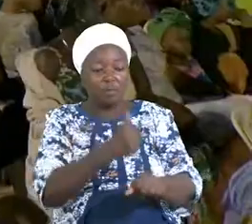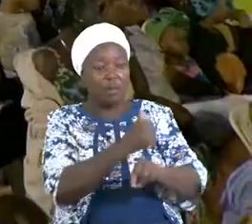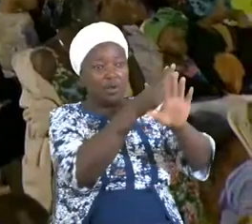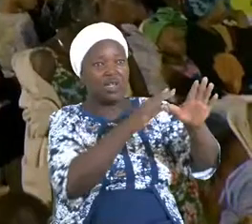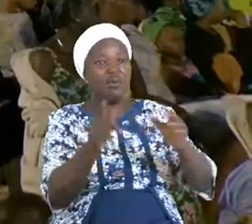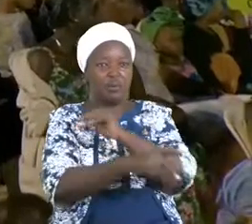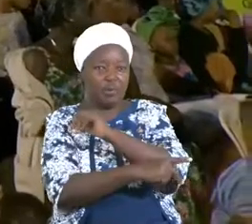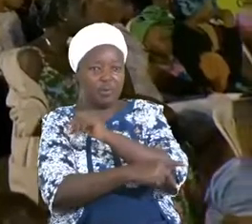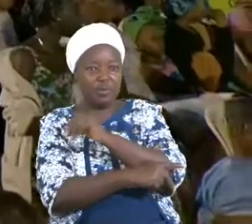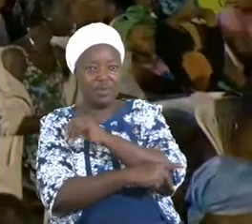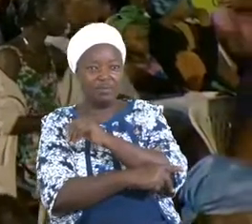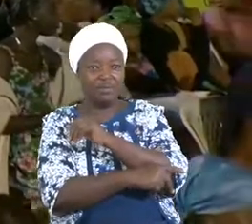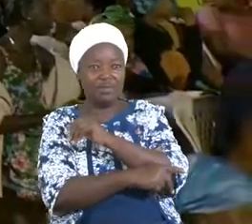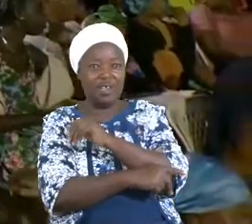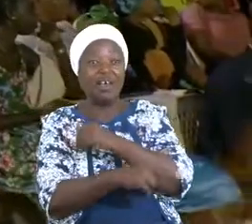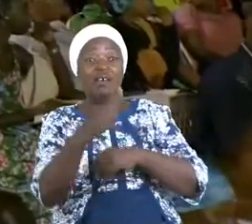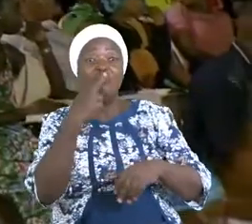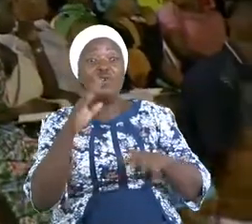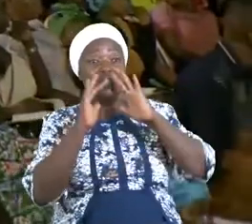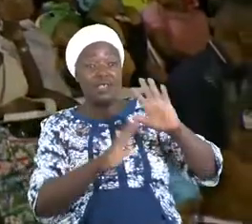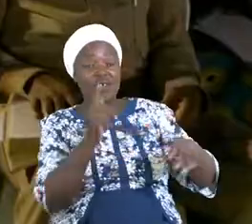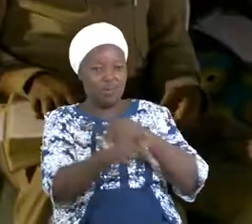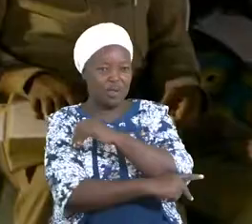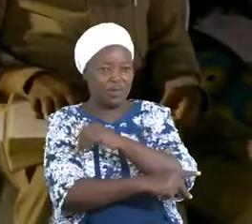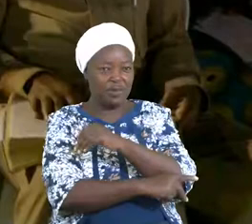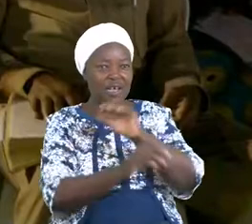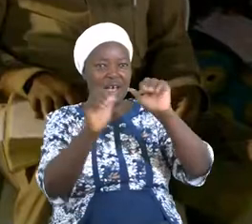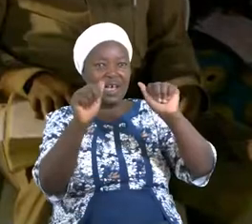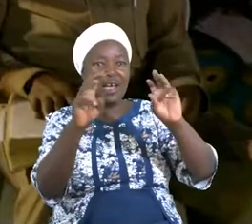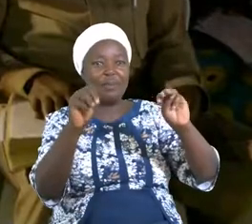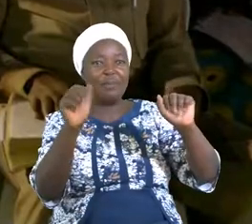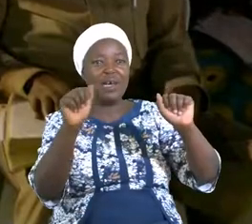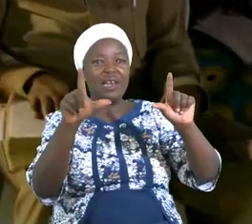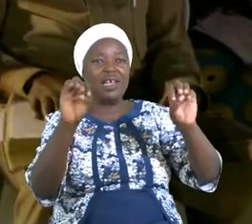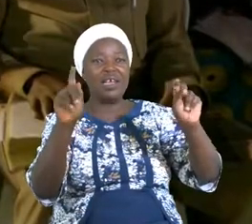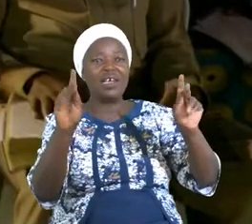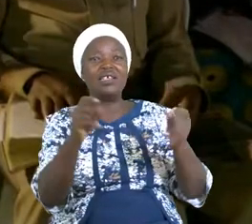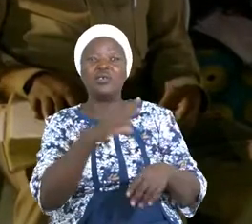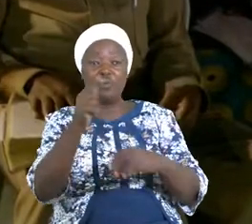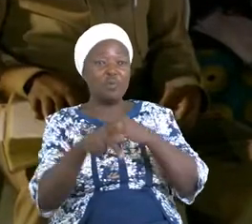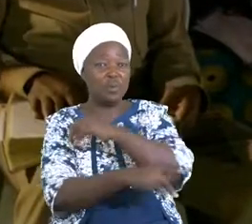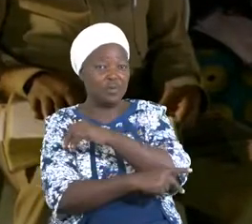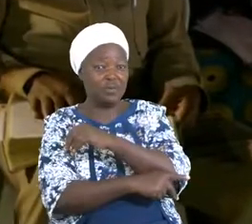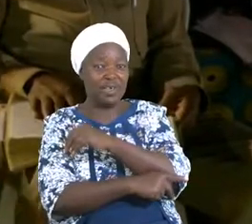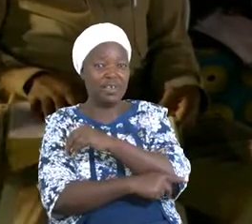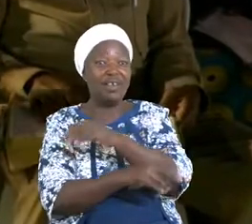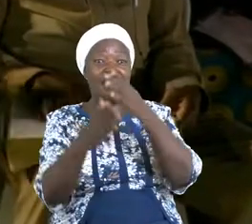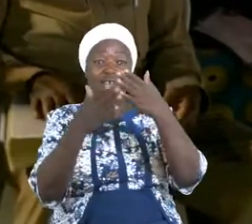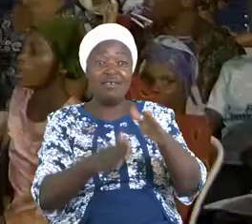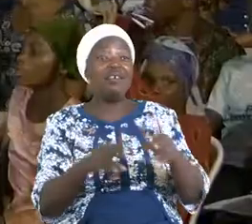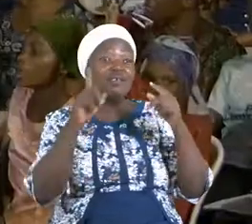over. Amalekites, you will pass over. Deadness or whatever, you'll pass